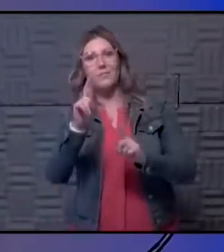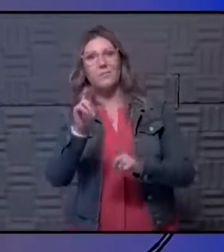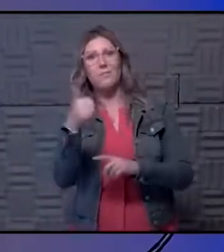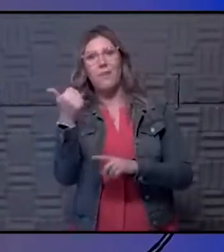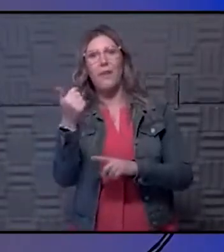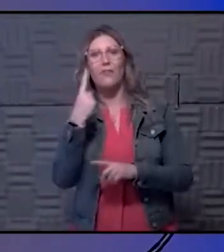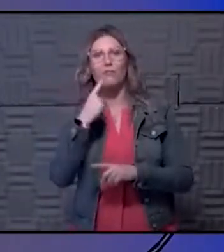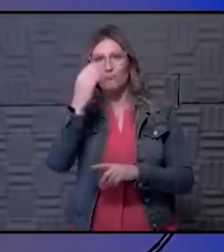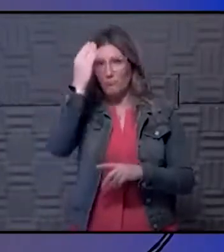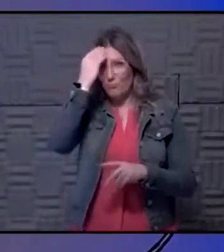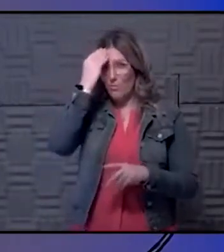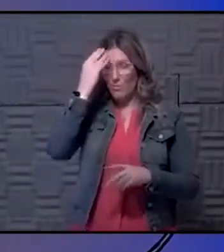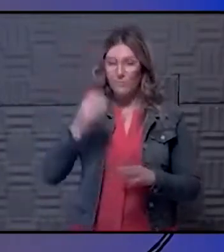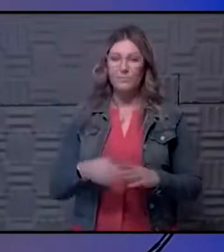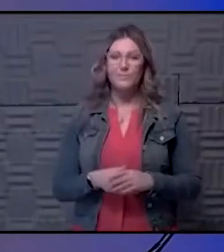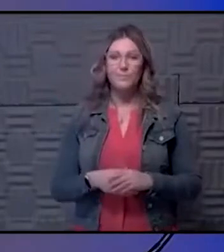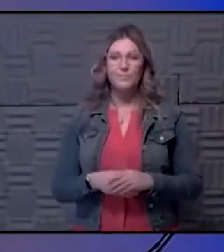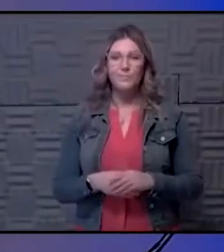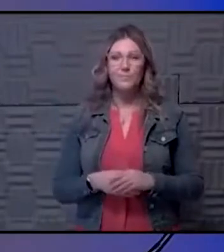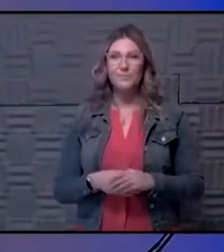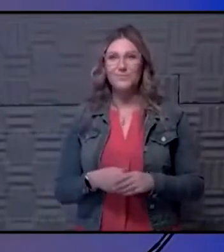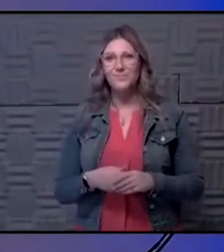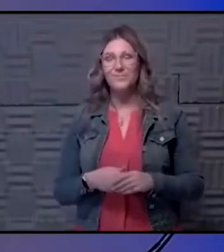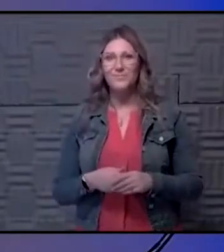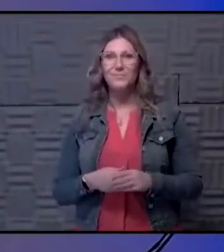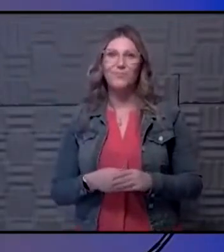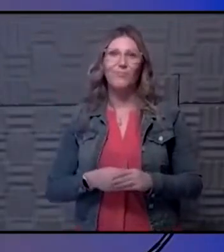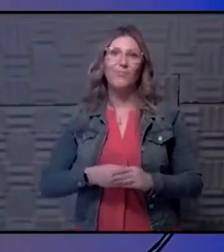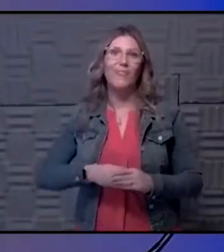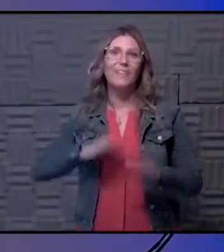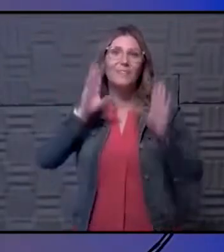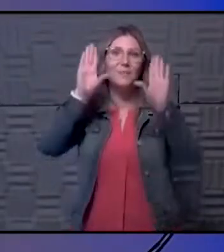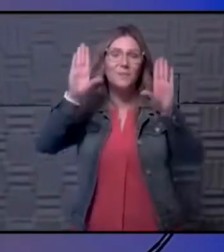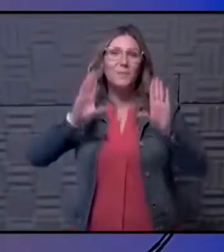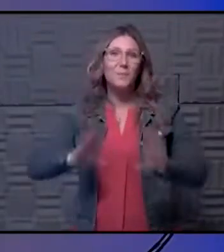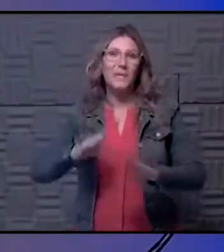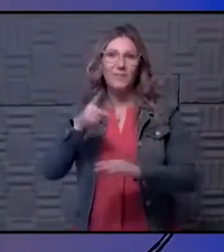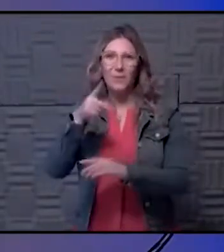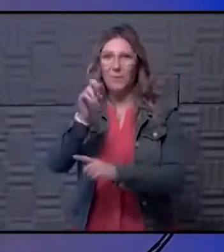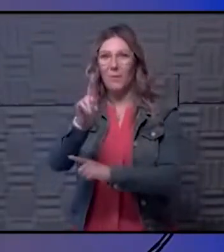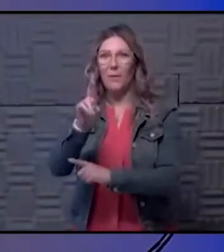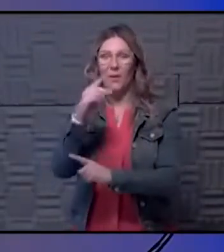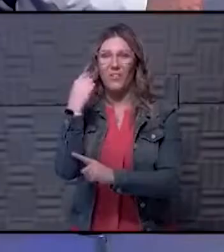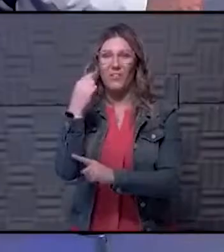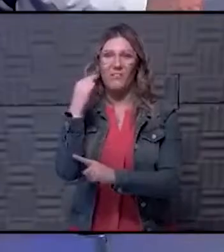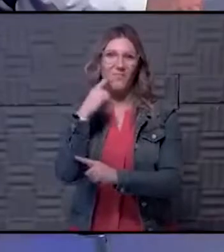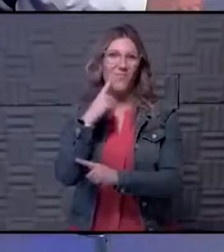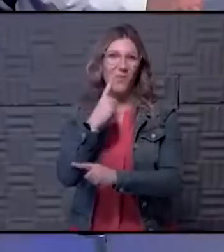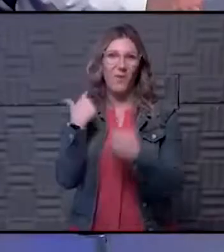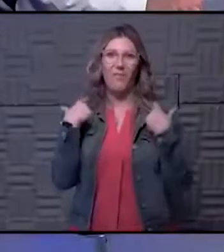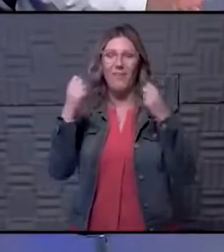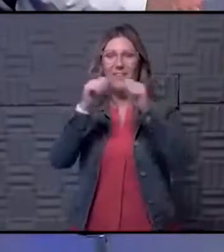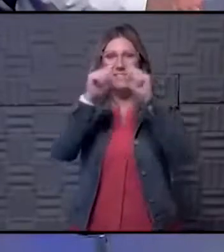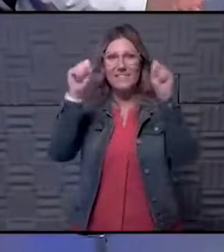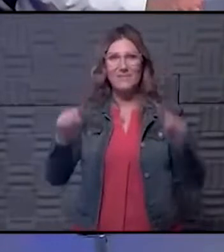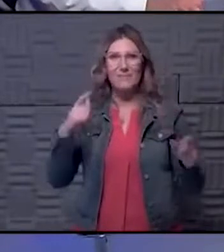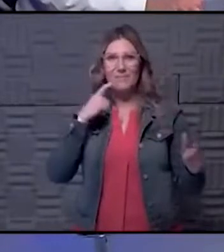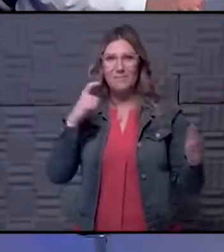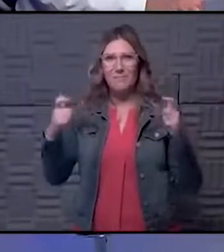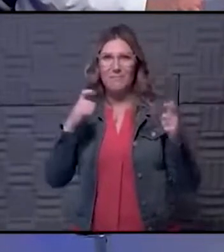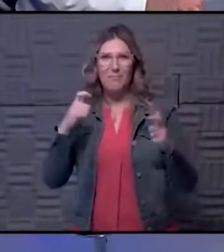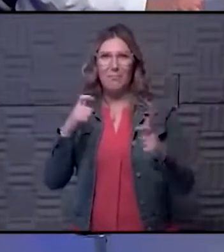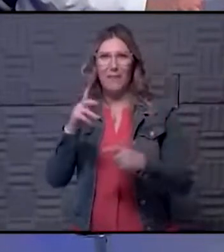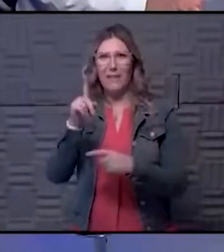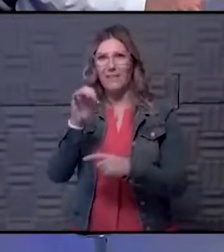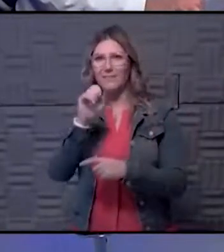they know, it's a great kind of PR piece for the health system. Yeah, when they're it is satisfied. a big deal. Well, thank you guys. Let's